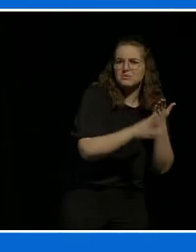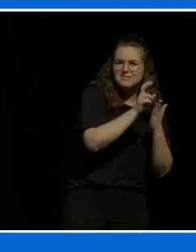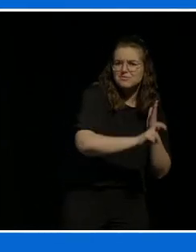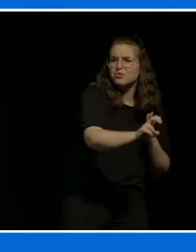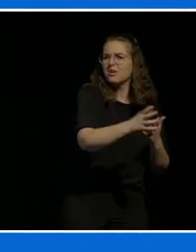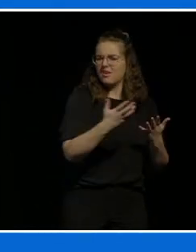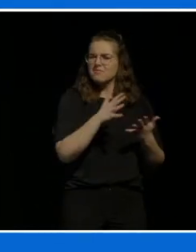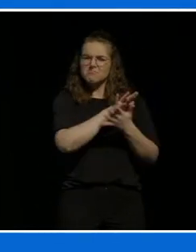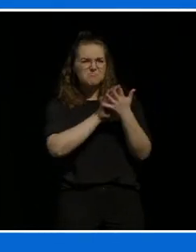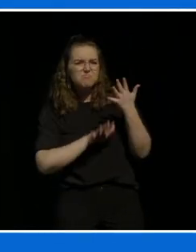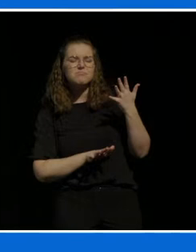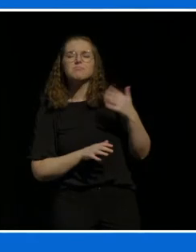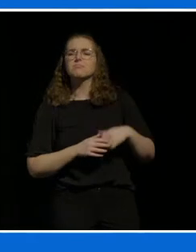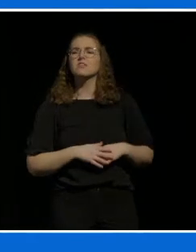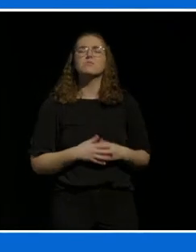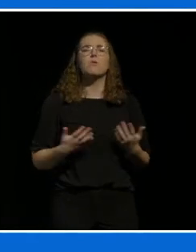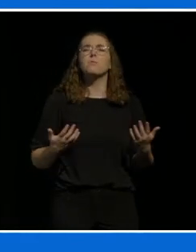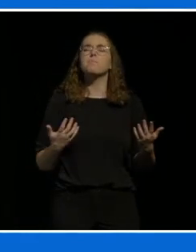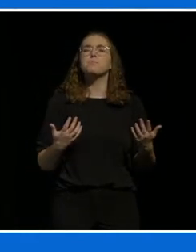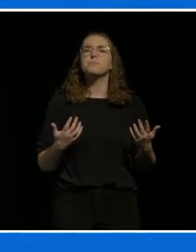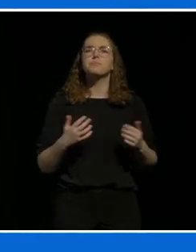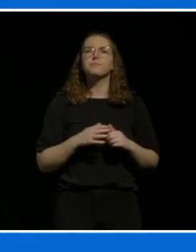so, you know,